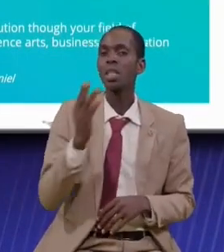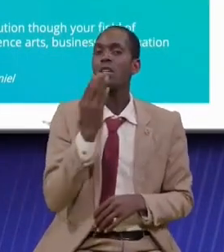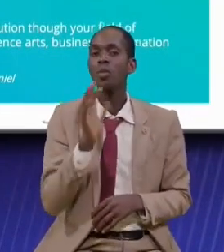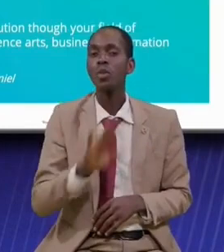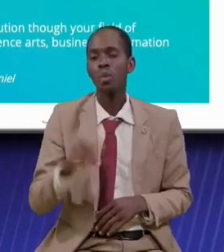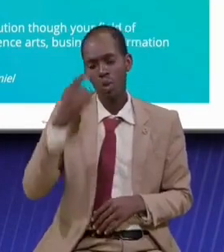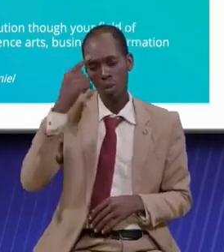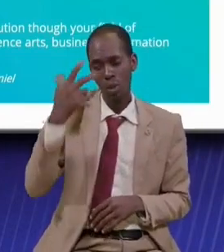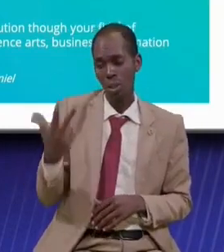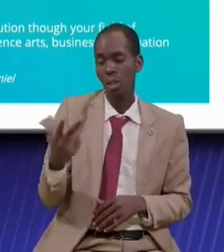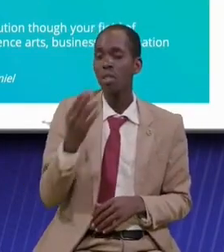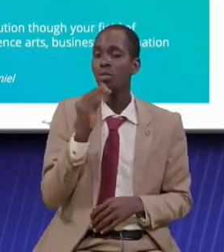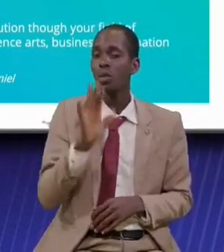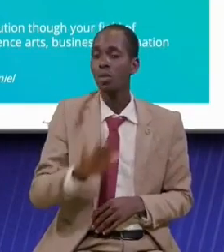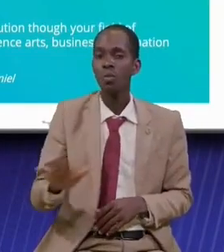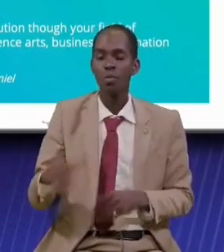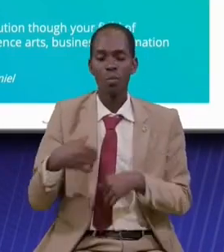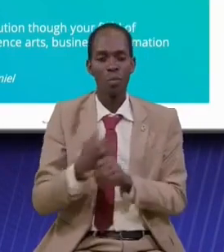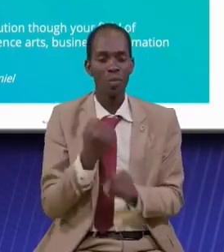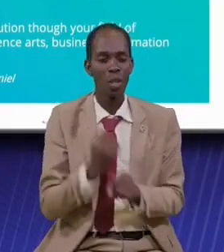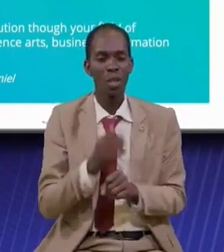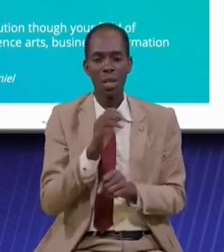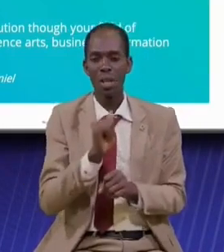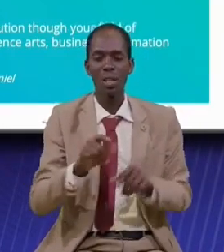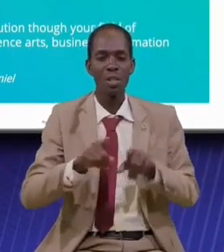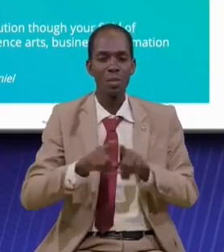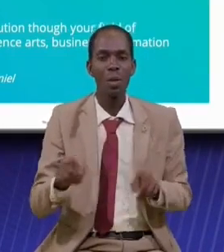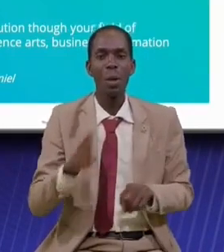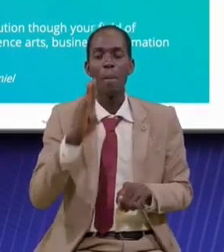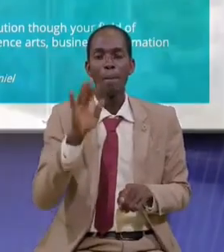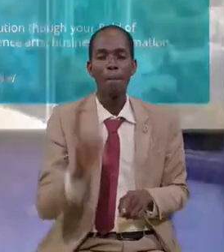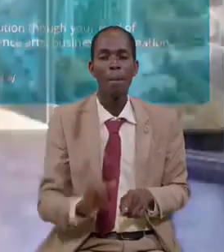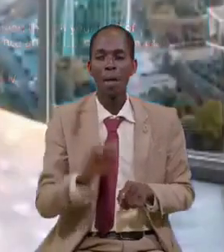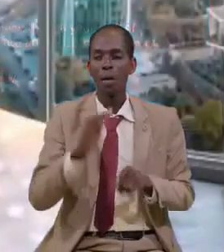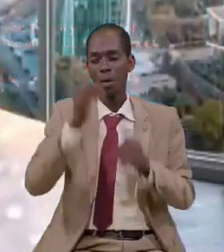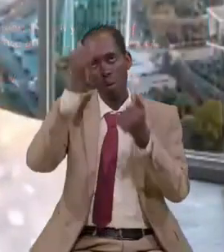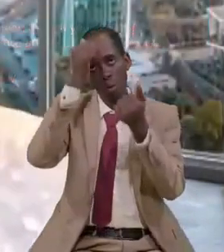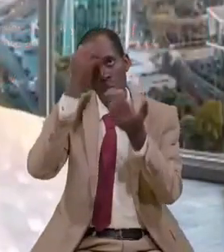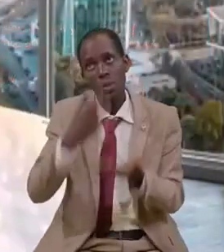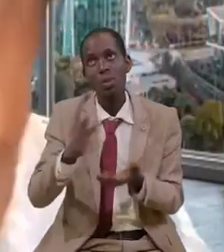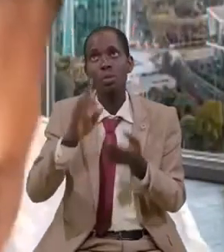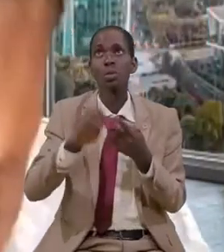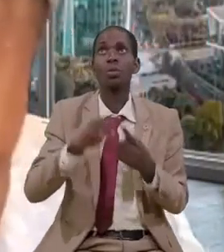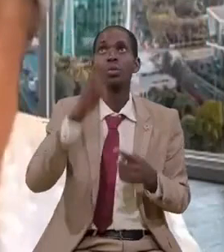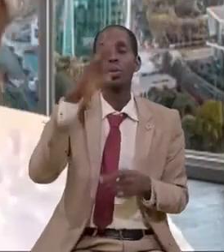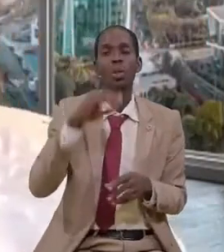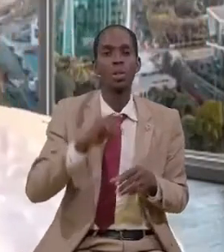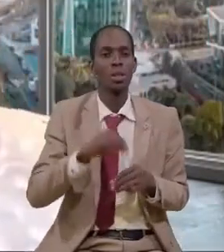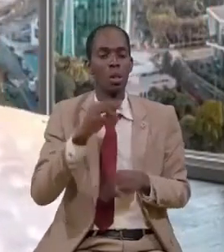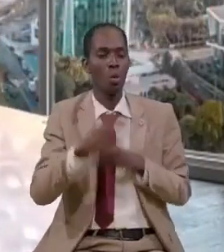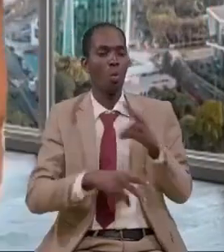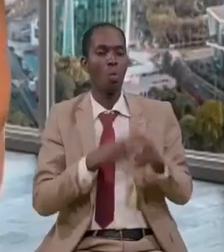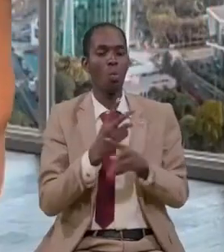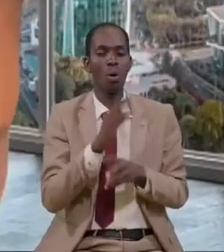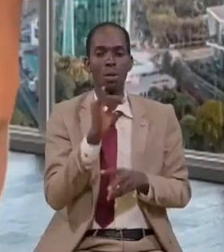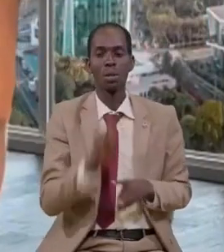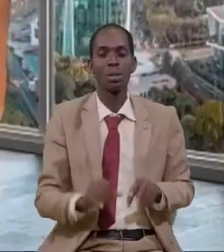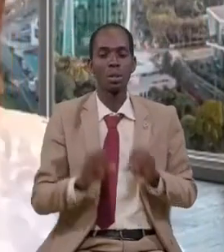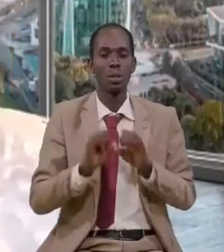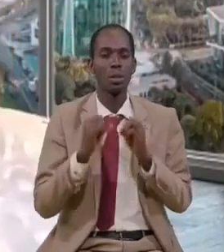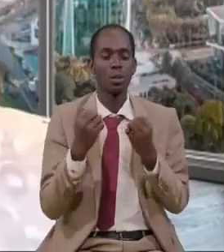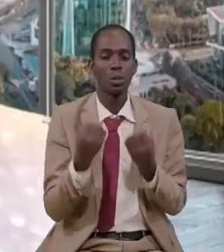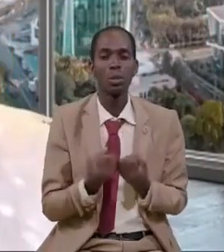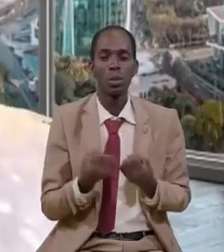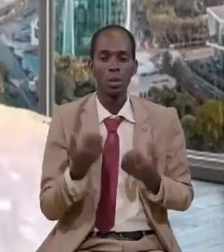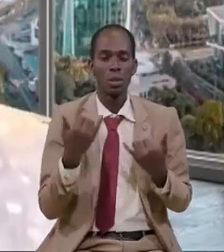difference by virtue of obedience to God in a godless society. And that can be found in the book of